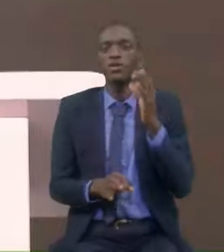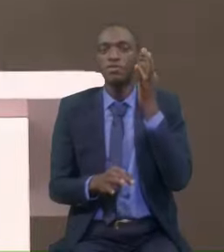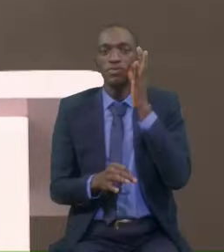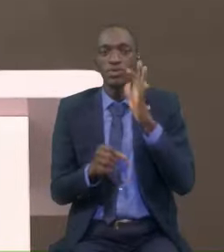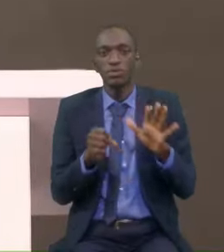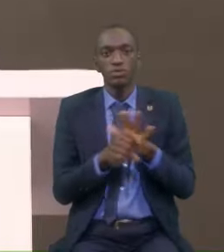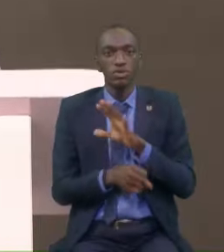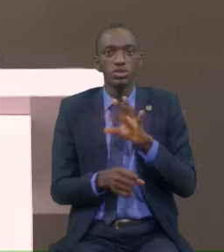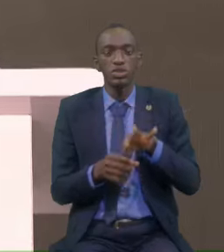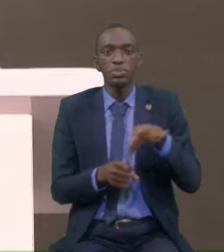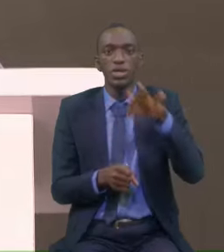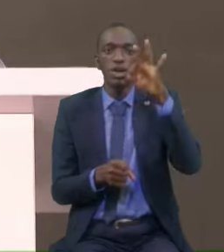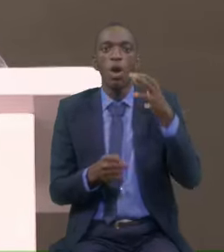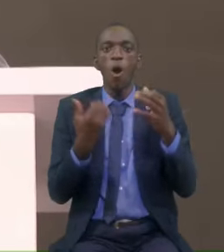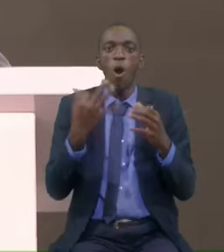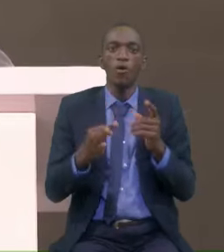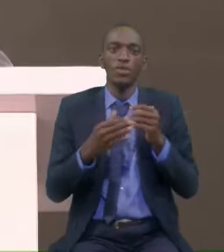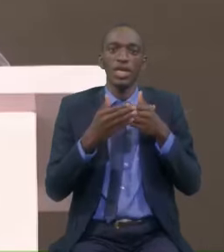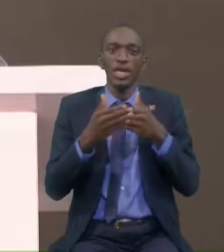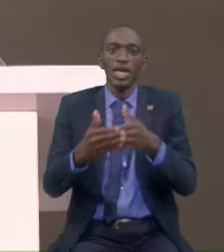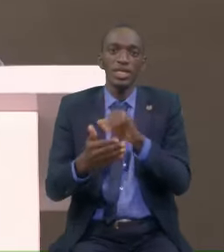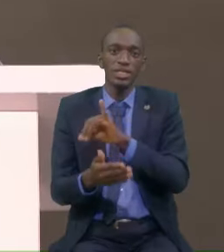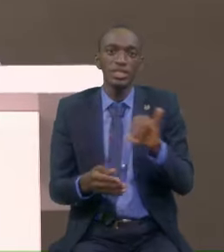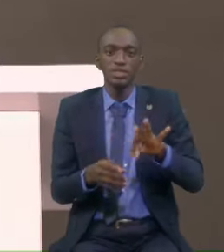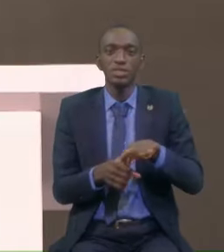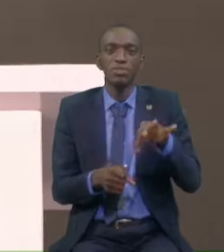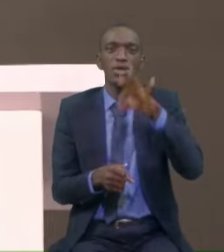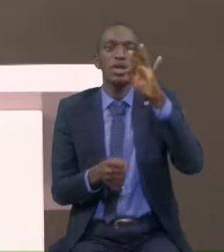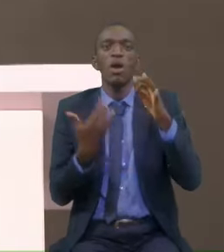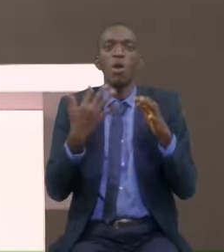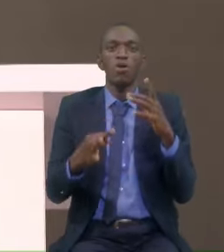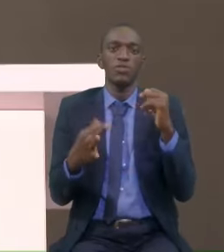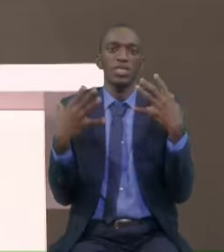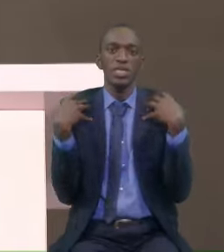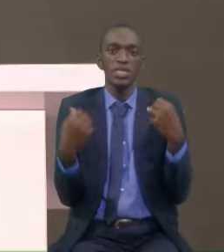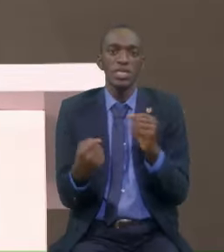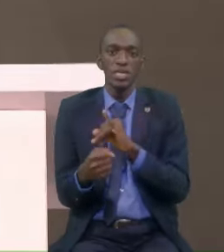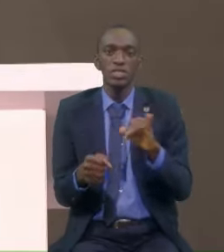of the guiding spirit, of the healing spirit, of